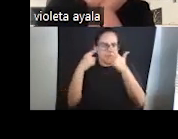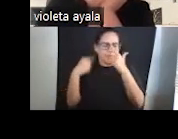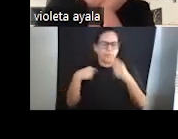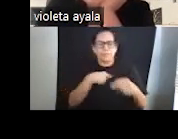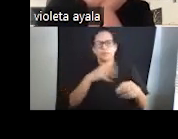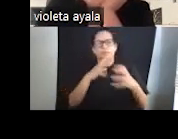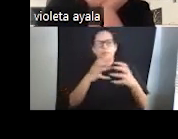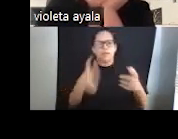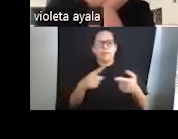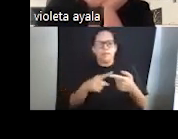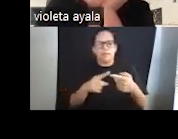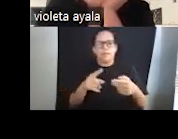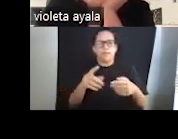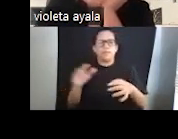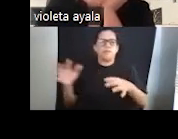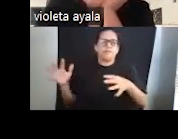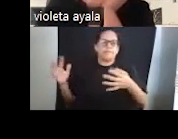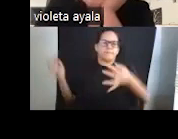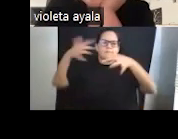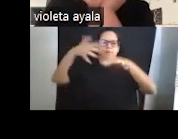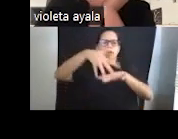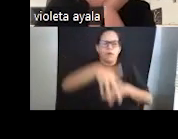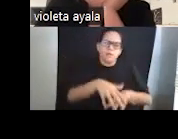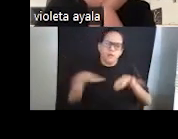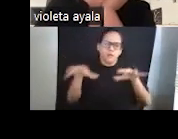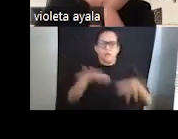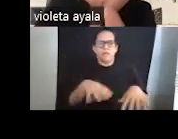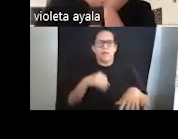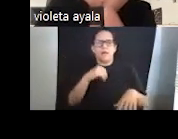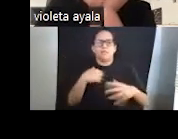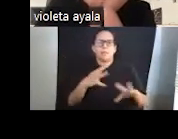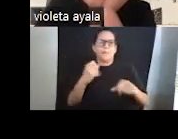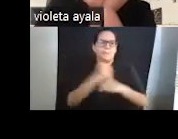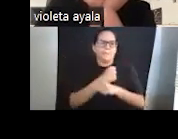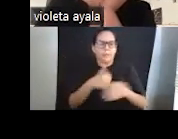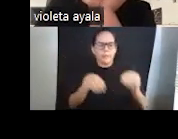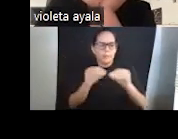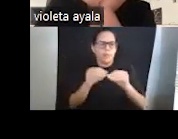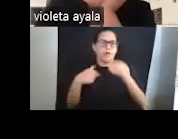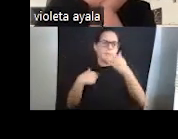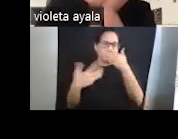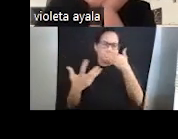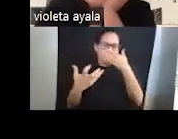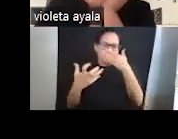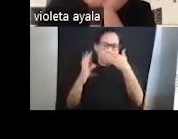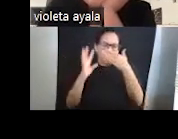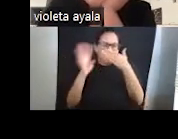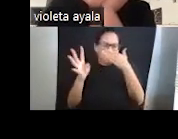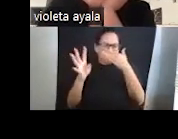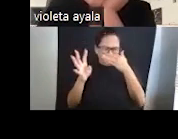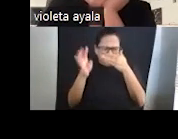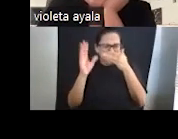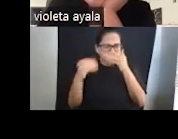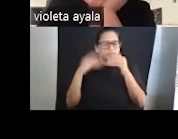about decolonizing, and I felt I didn't want to fight anymore. I wanted to create, in a sense, and create